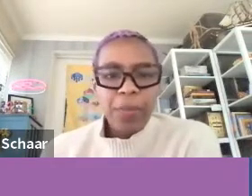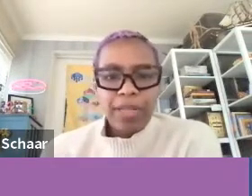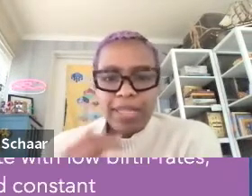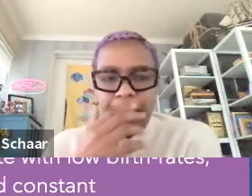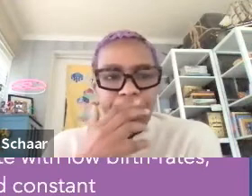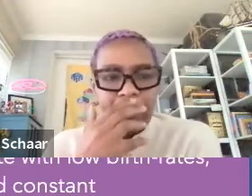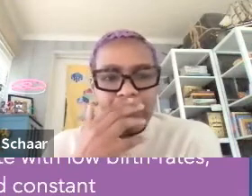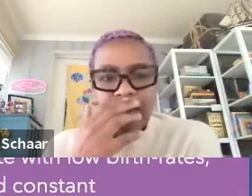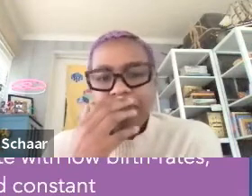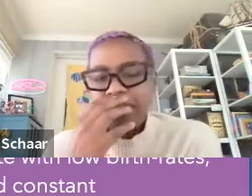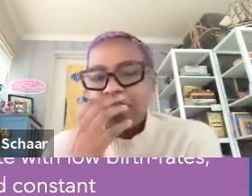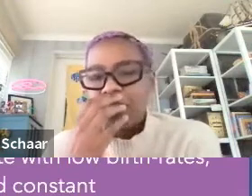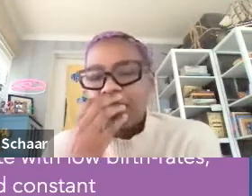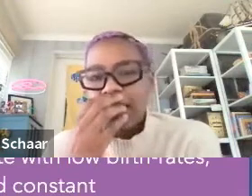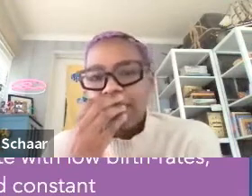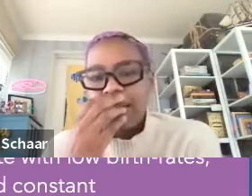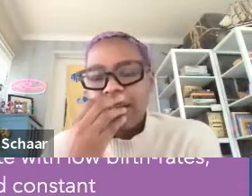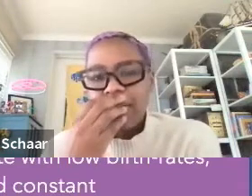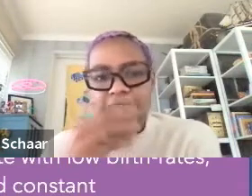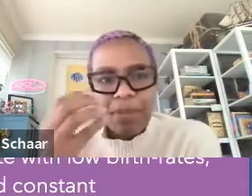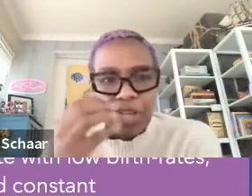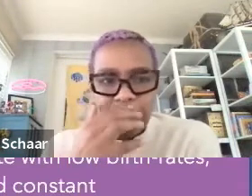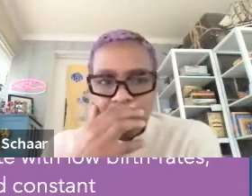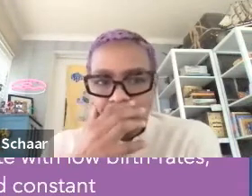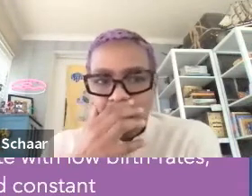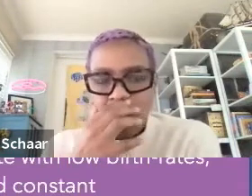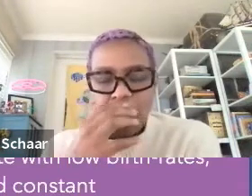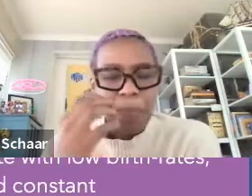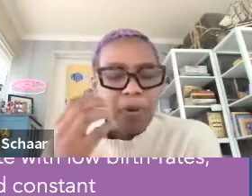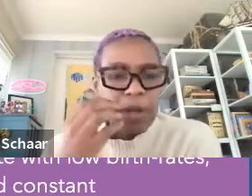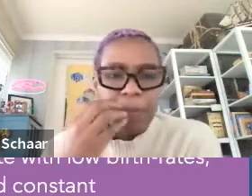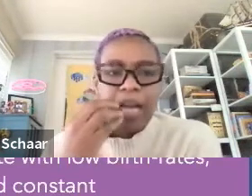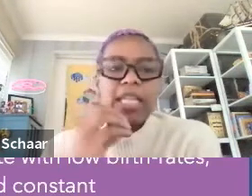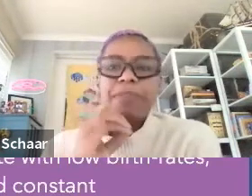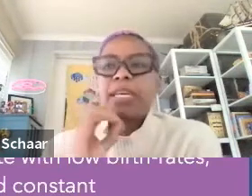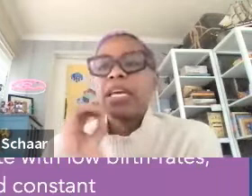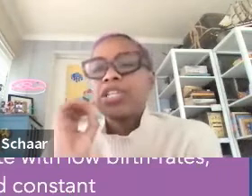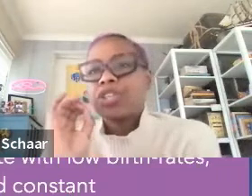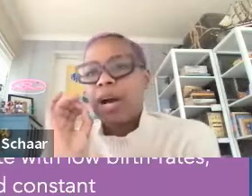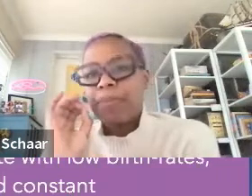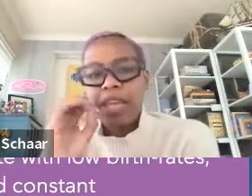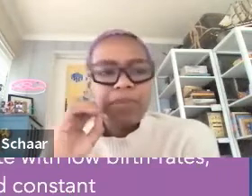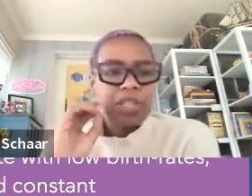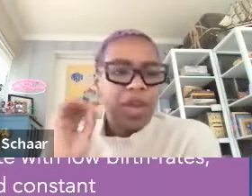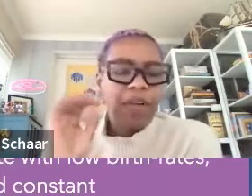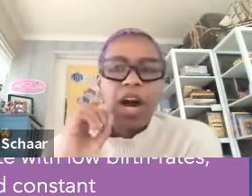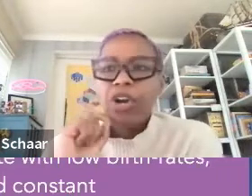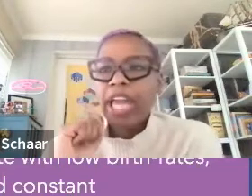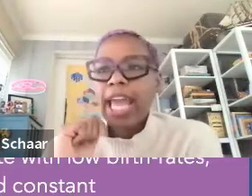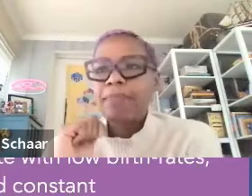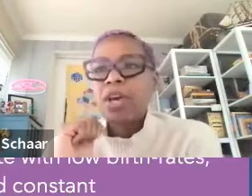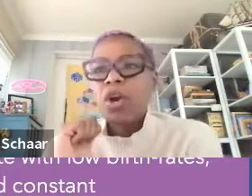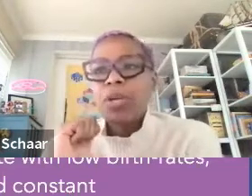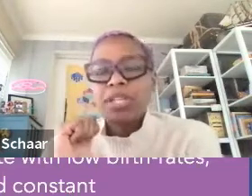There's other books that I really love that deal with themes of climate change as well, or post-apocalyptic themes. So you have The